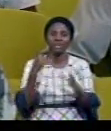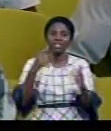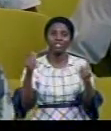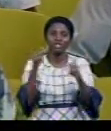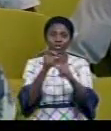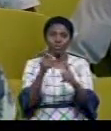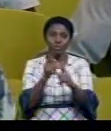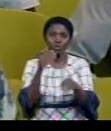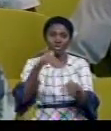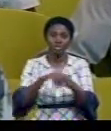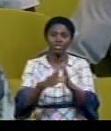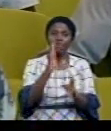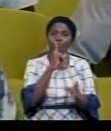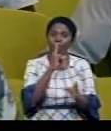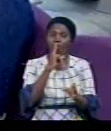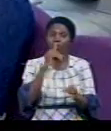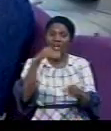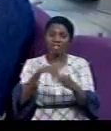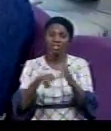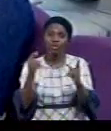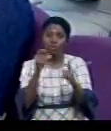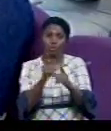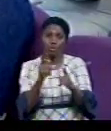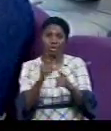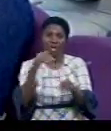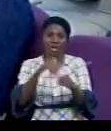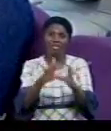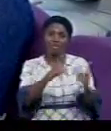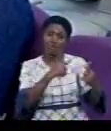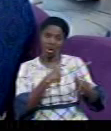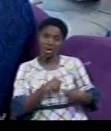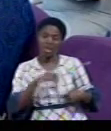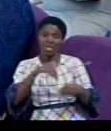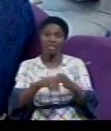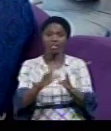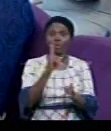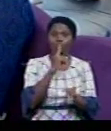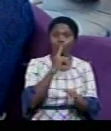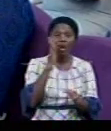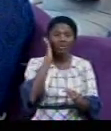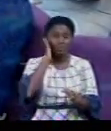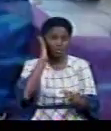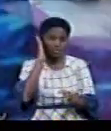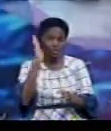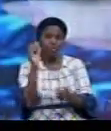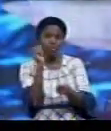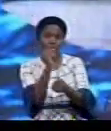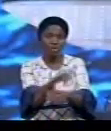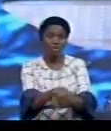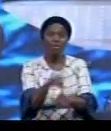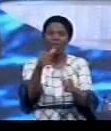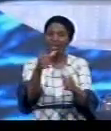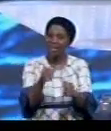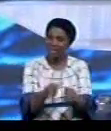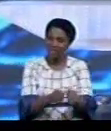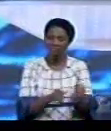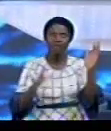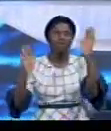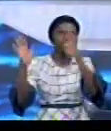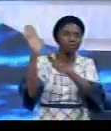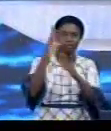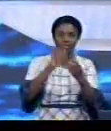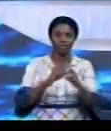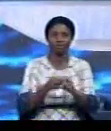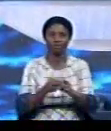heart, the Word in your mouth will overcome every storm. The Word had